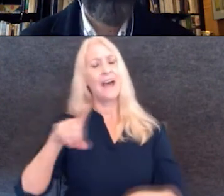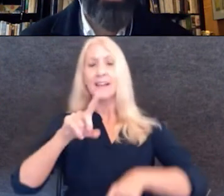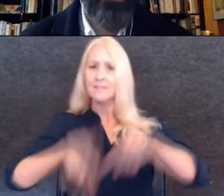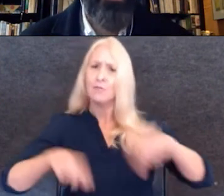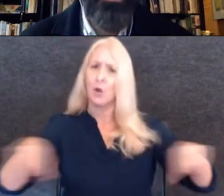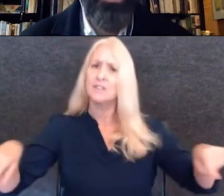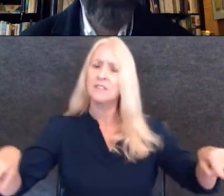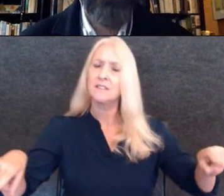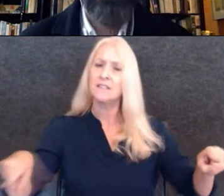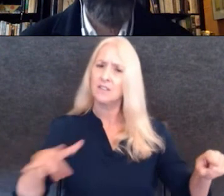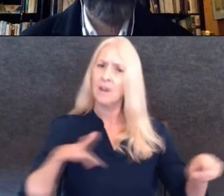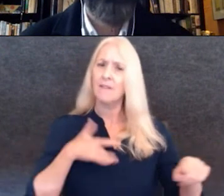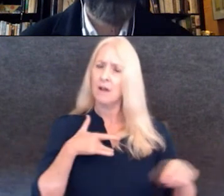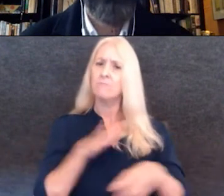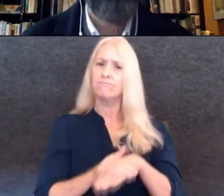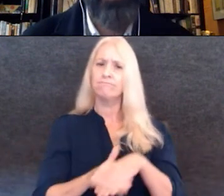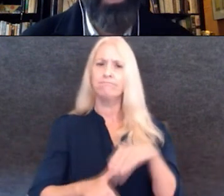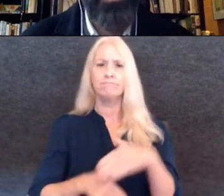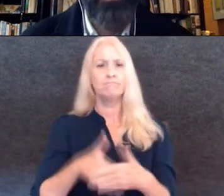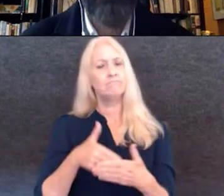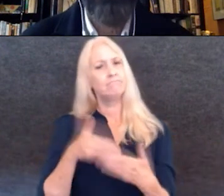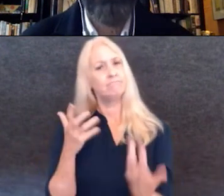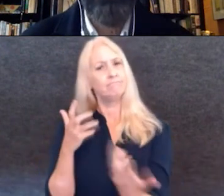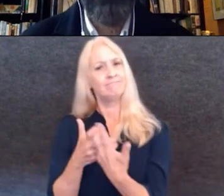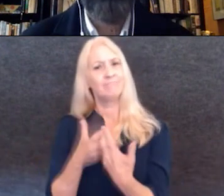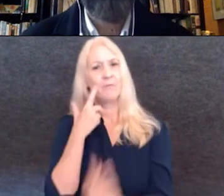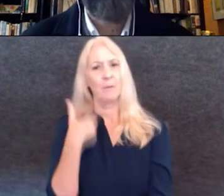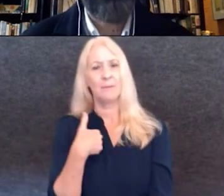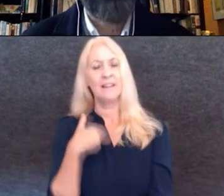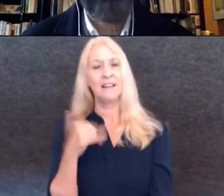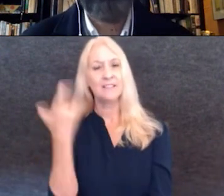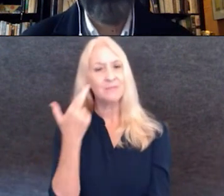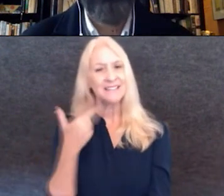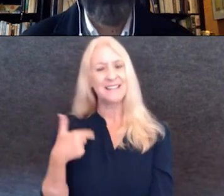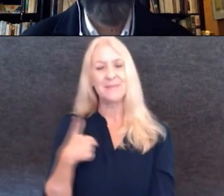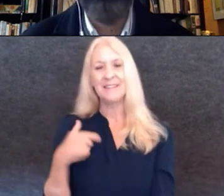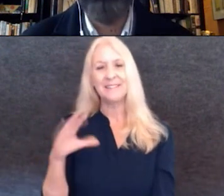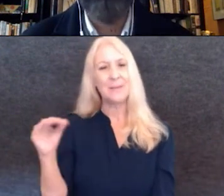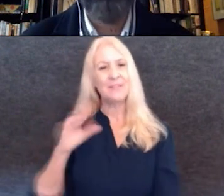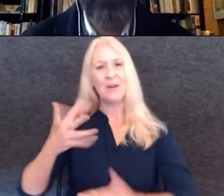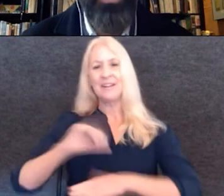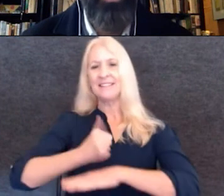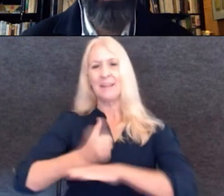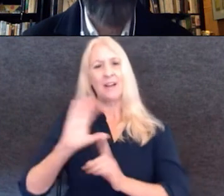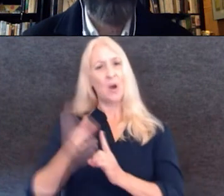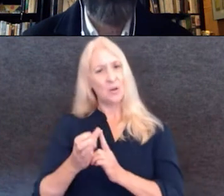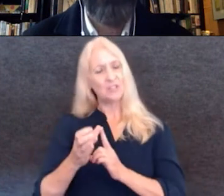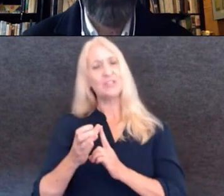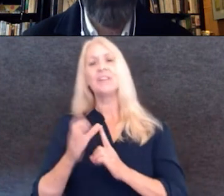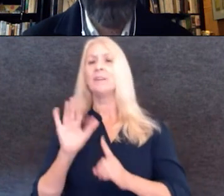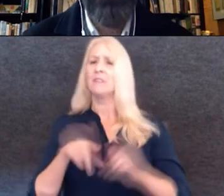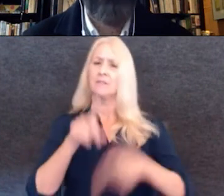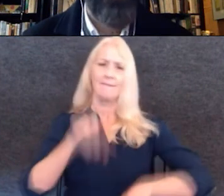felt very familiar. And I think that also is why we as a company have sort of developed a culture that we are also very diverse when it comes